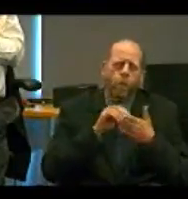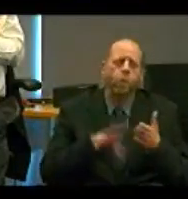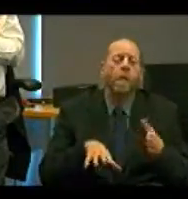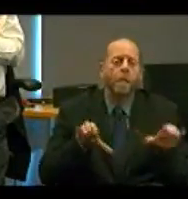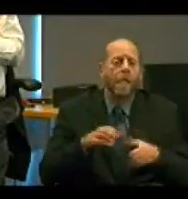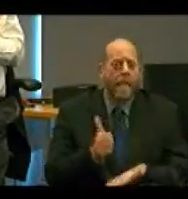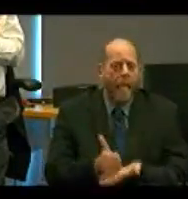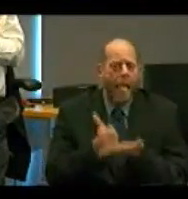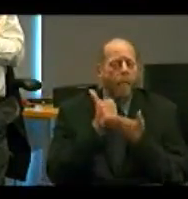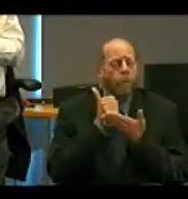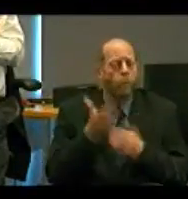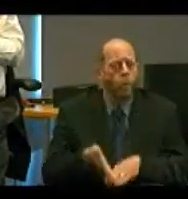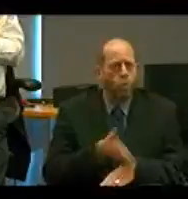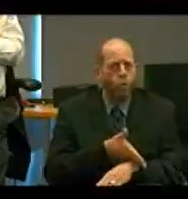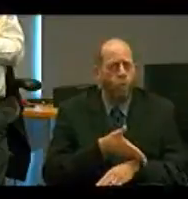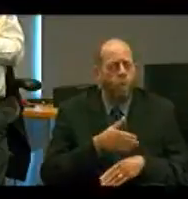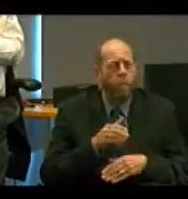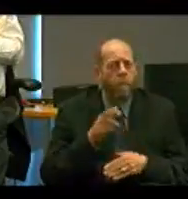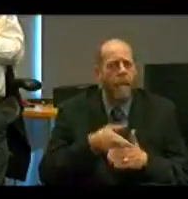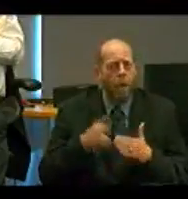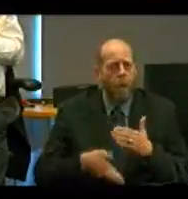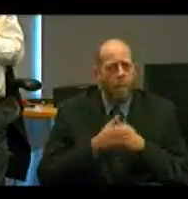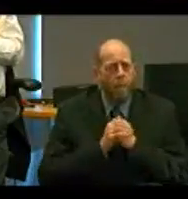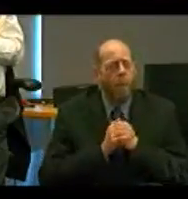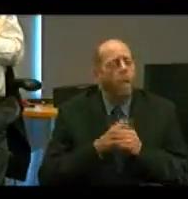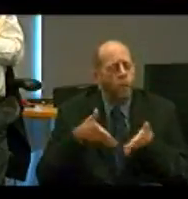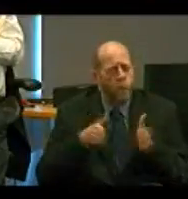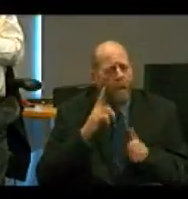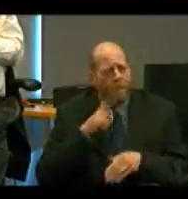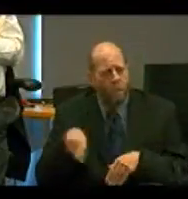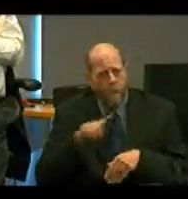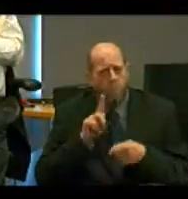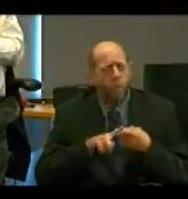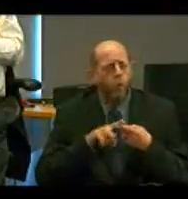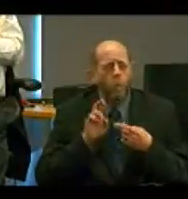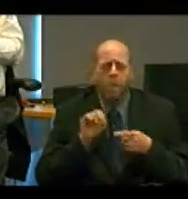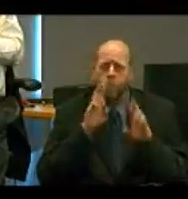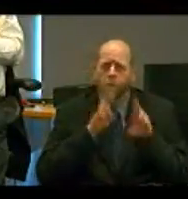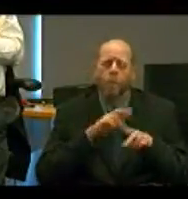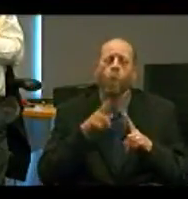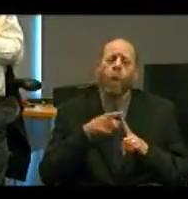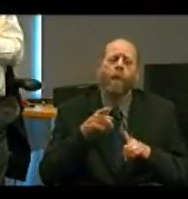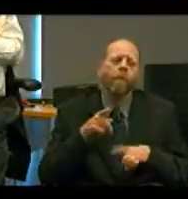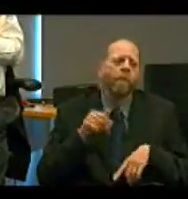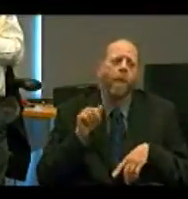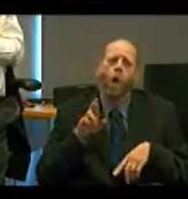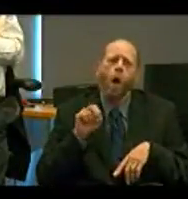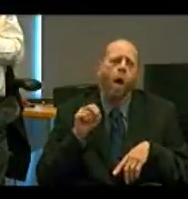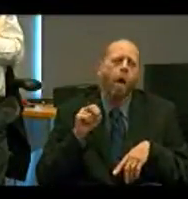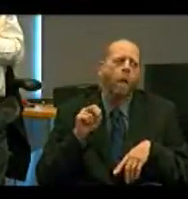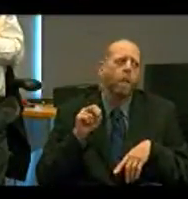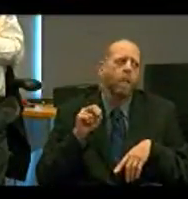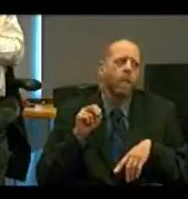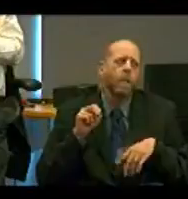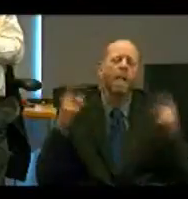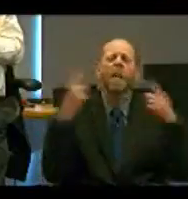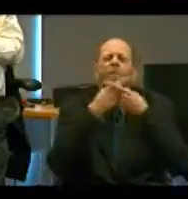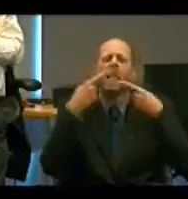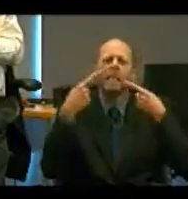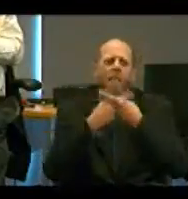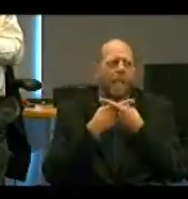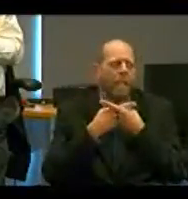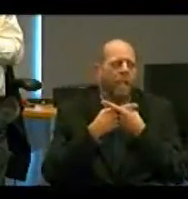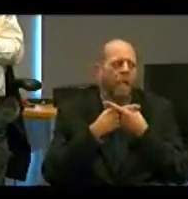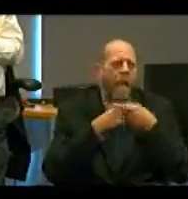does help to improve the outcomes, to allow for them to be responsive when there are acts that are conflicting acts